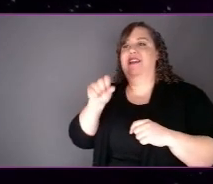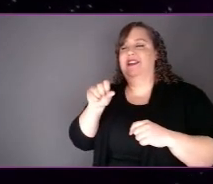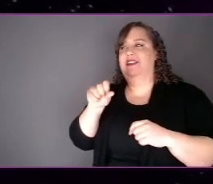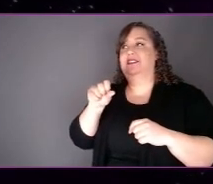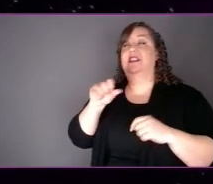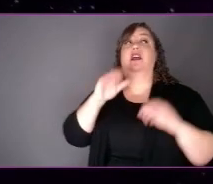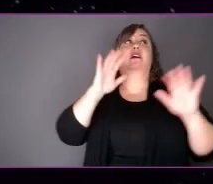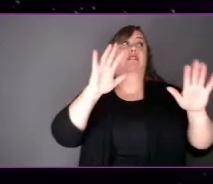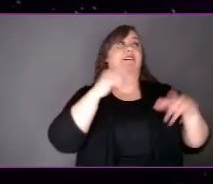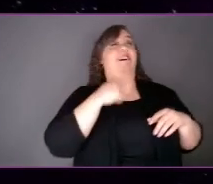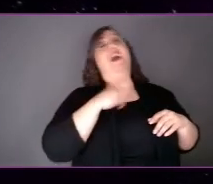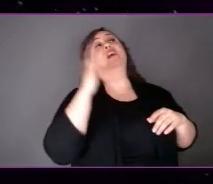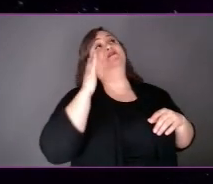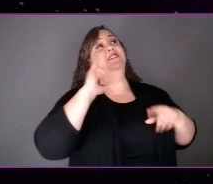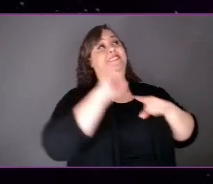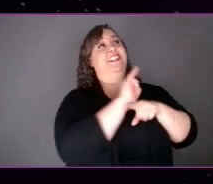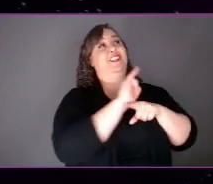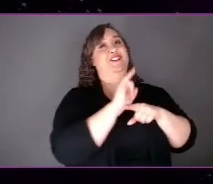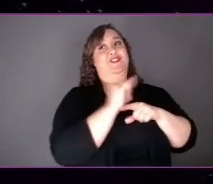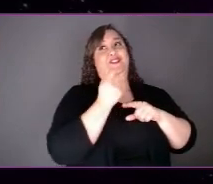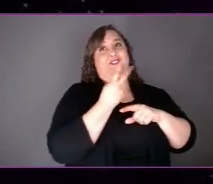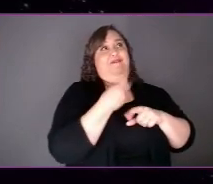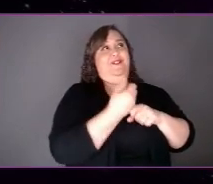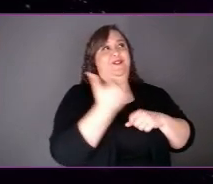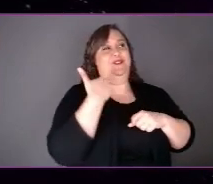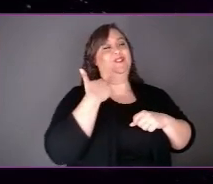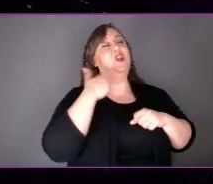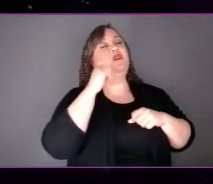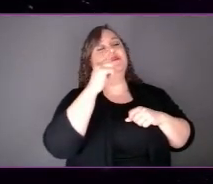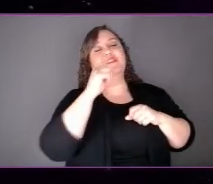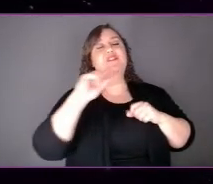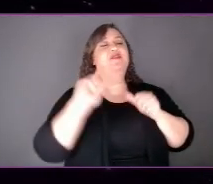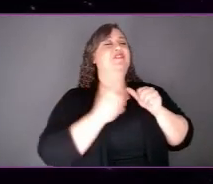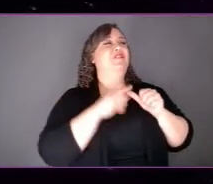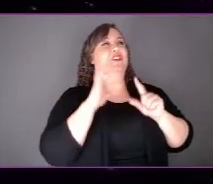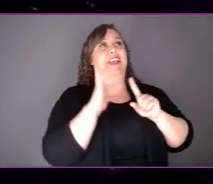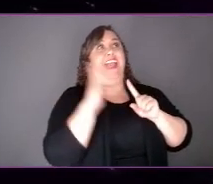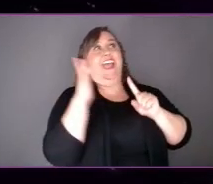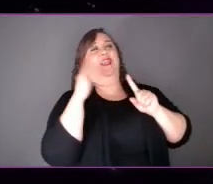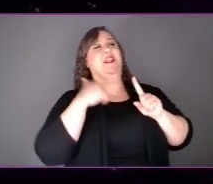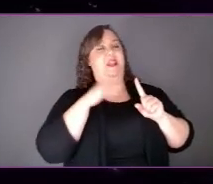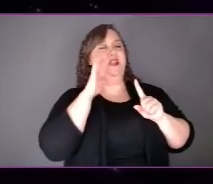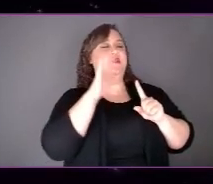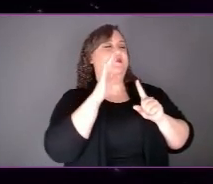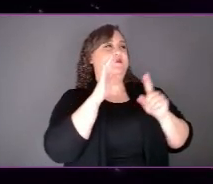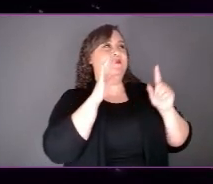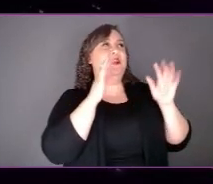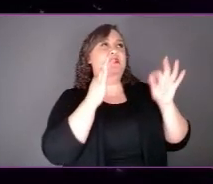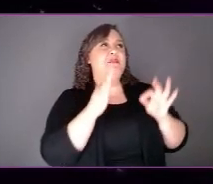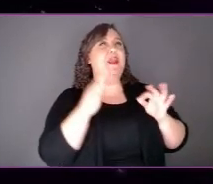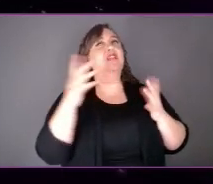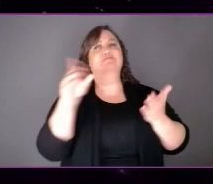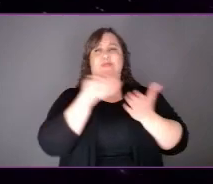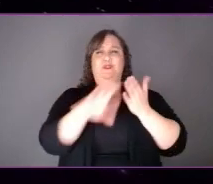ago. And I think the first highlight I would want to touch on is that students really have that opportunity